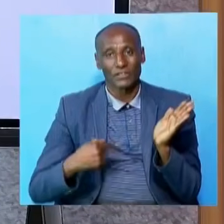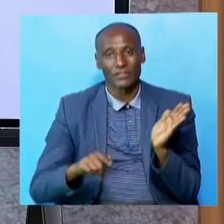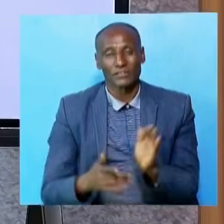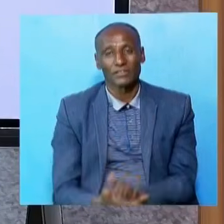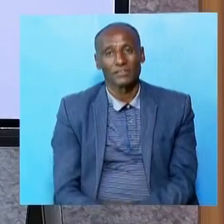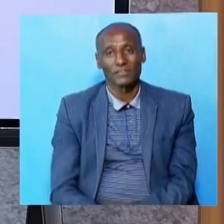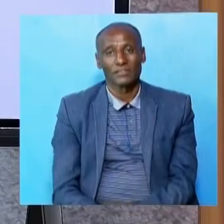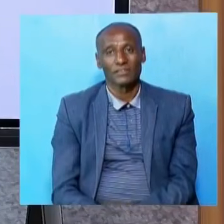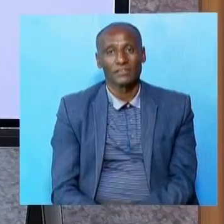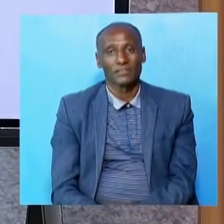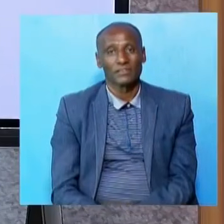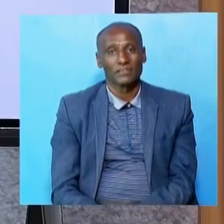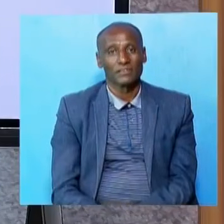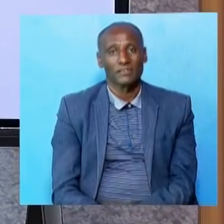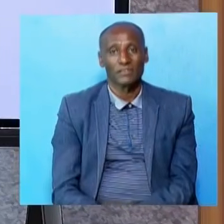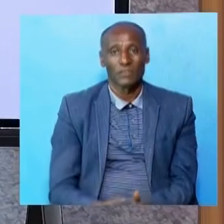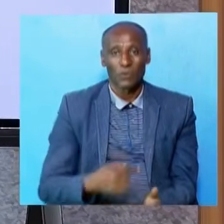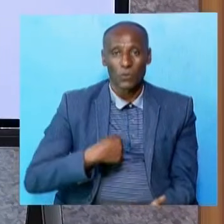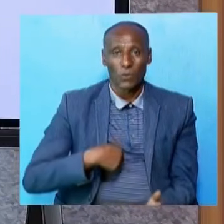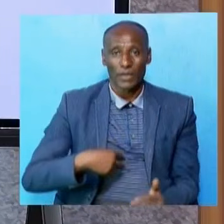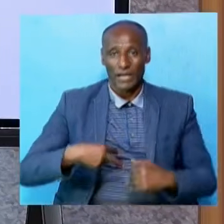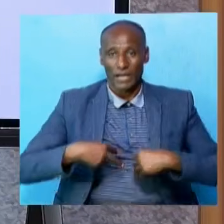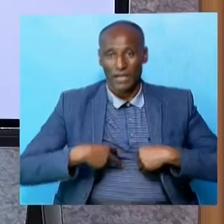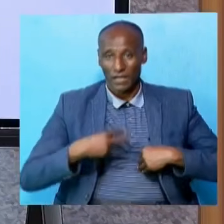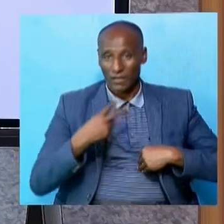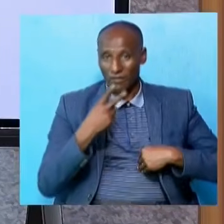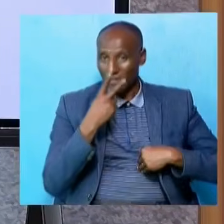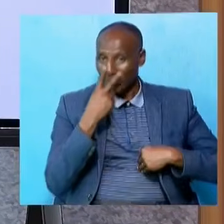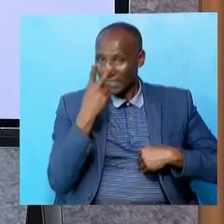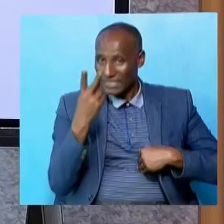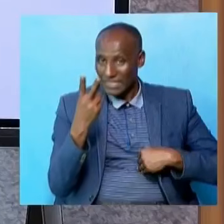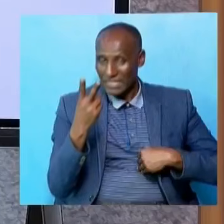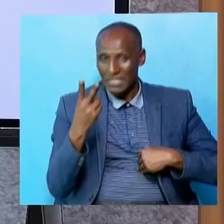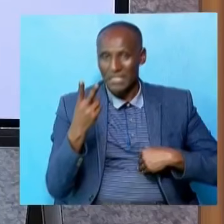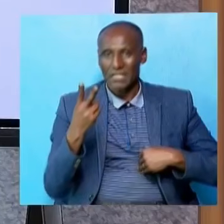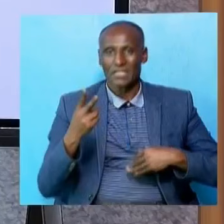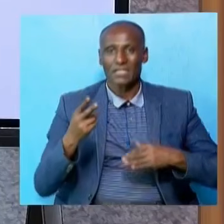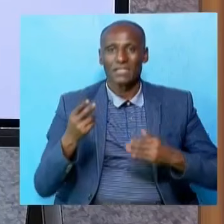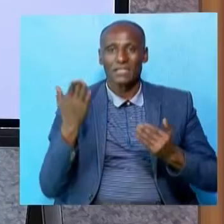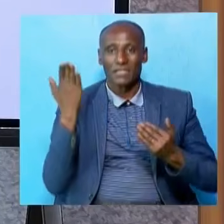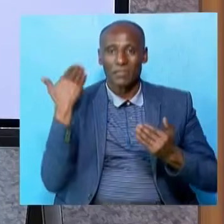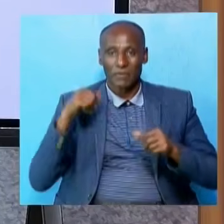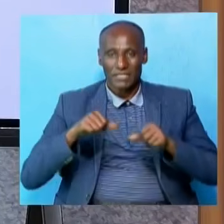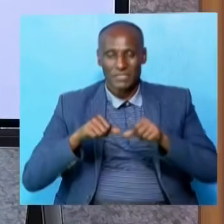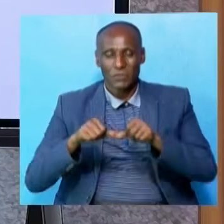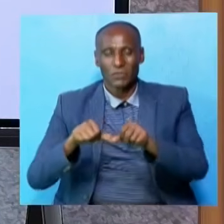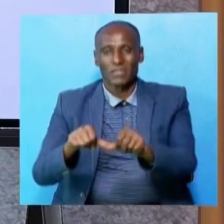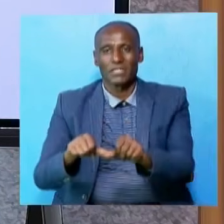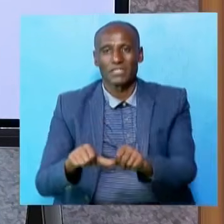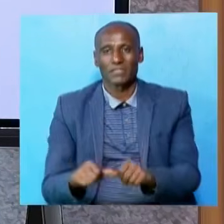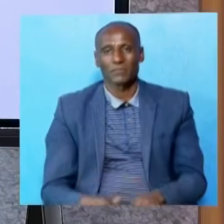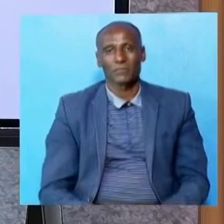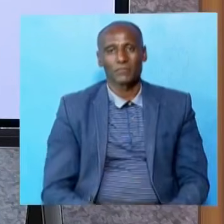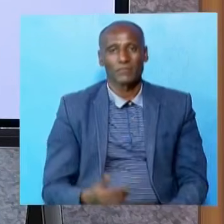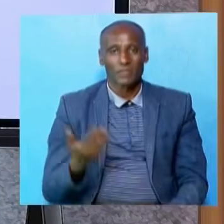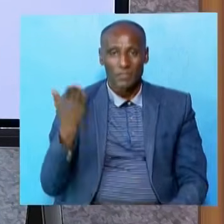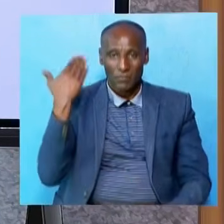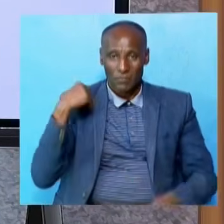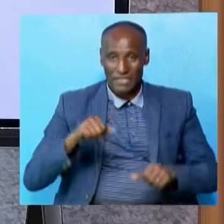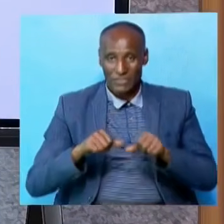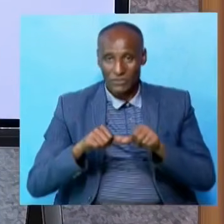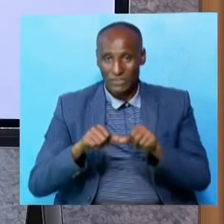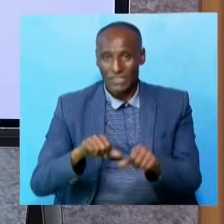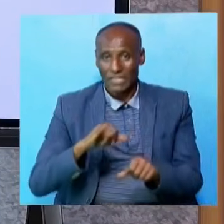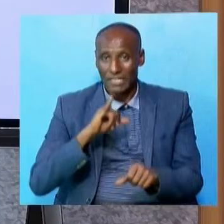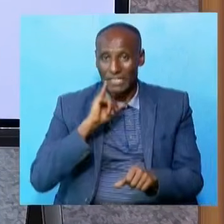have seen what? We have seen the past continuous. And what did we say about past continuous? Past continuous